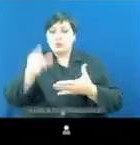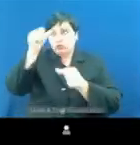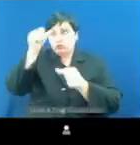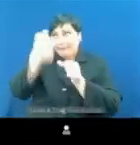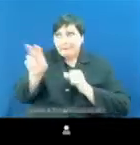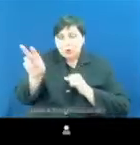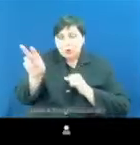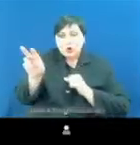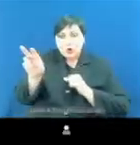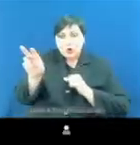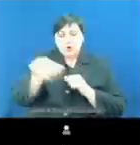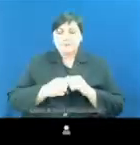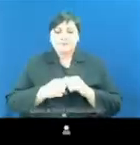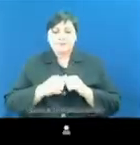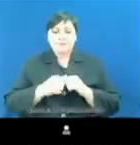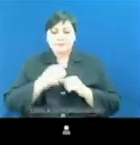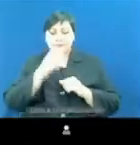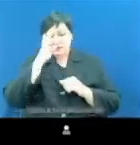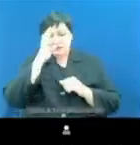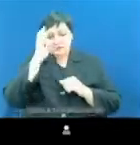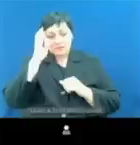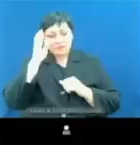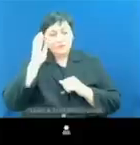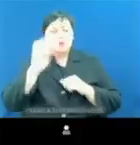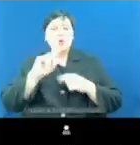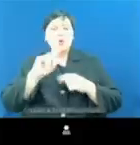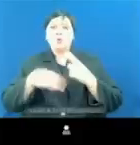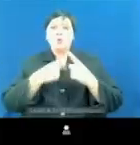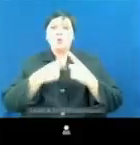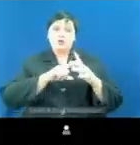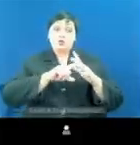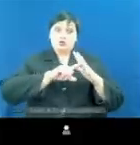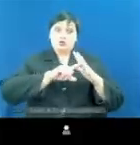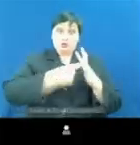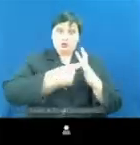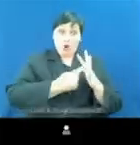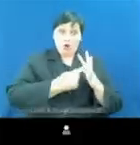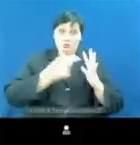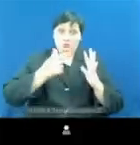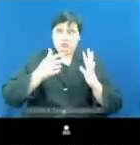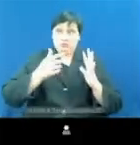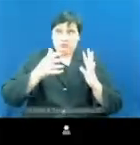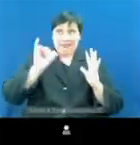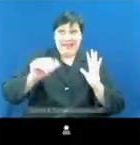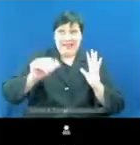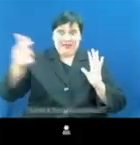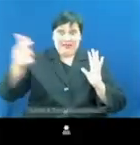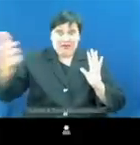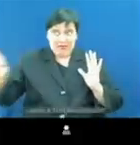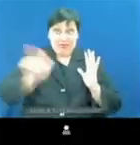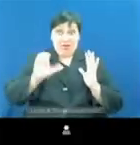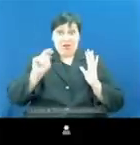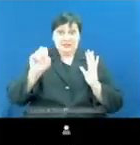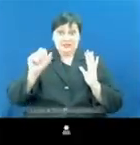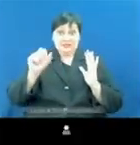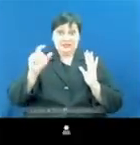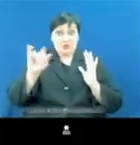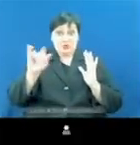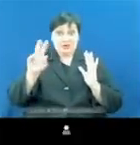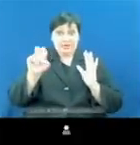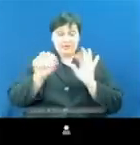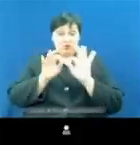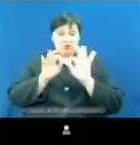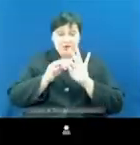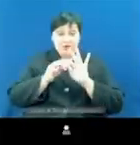least in the beginning with consecutive, that you have short enough segments where you can really develop your